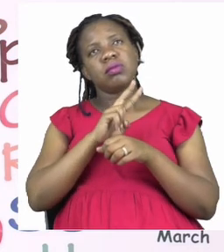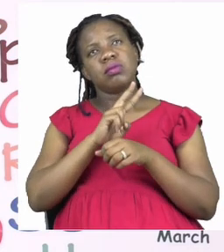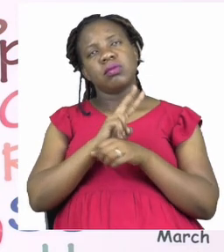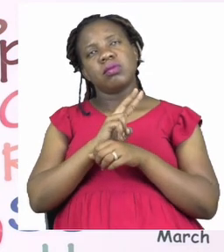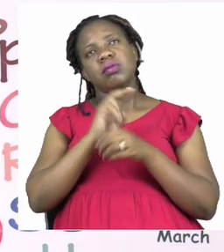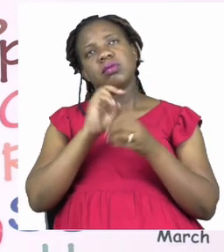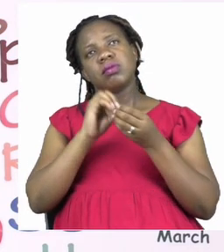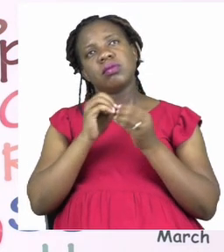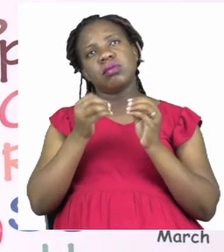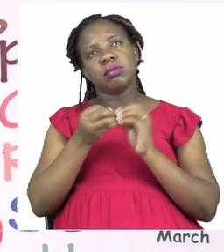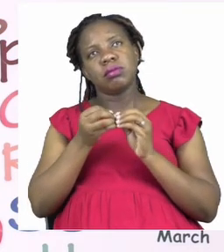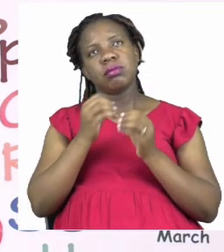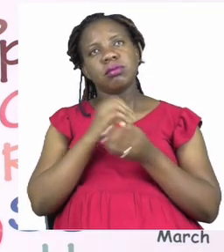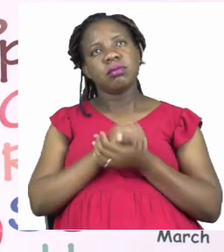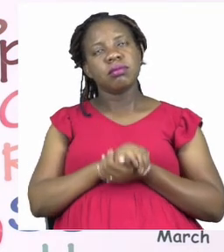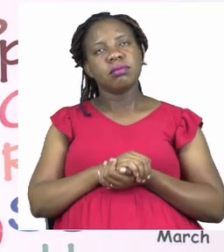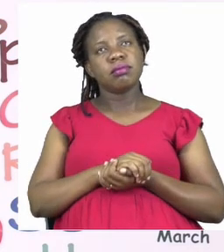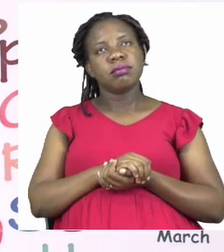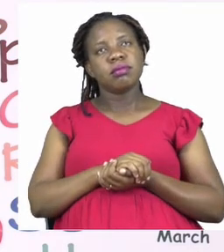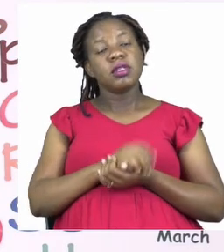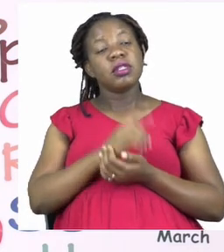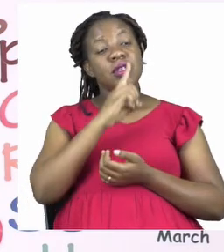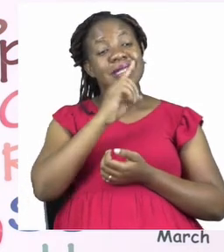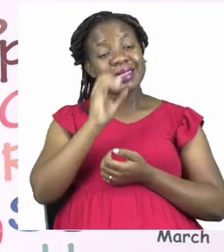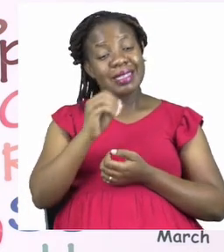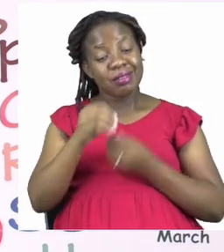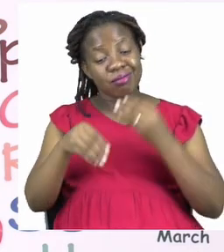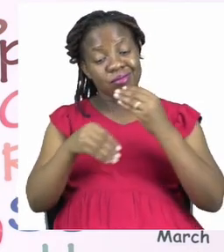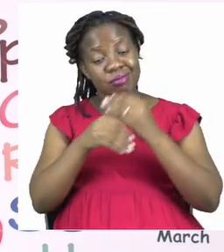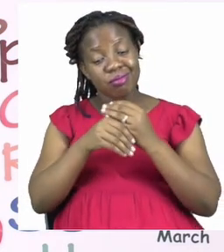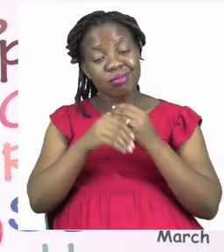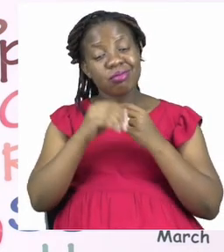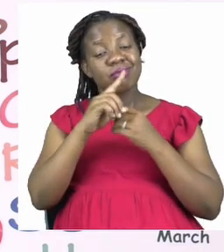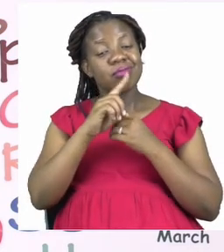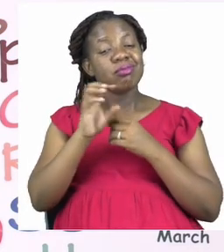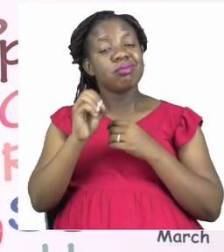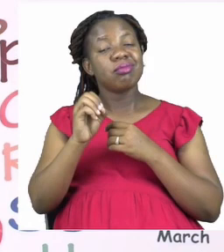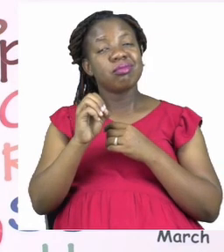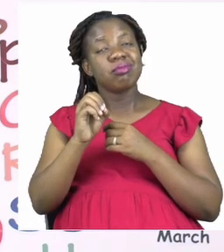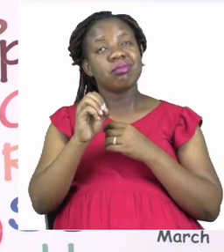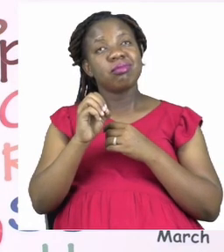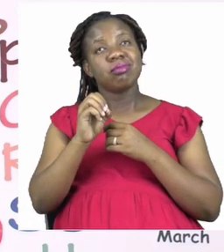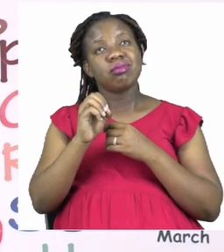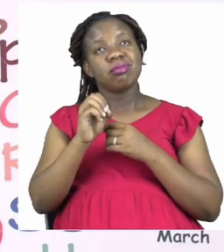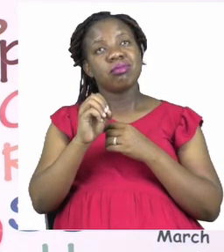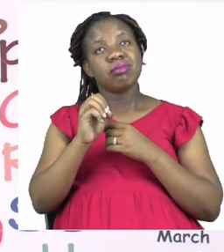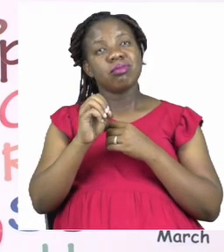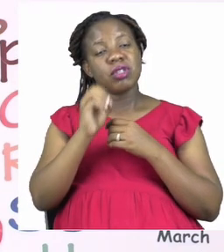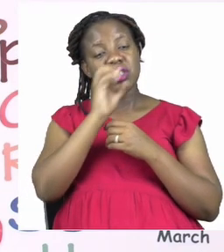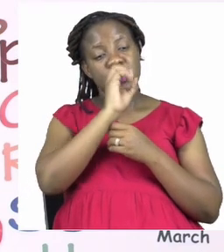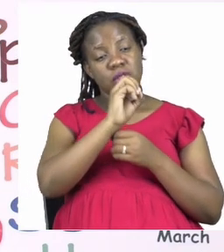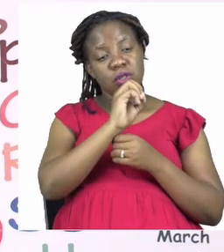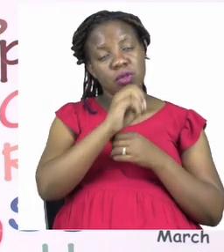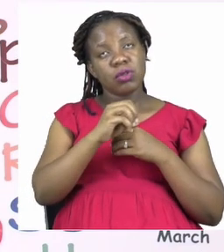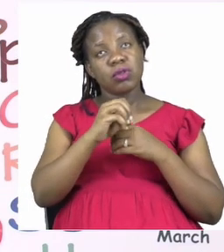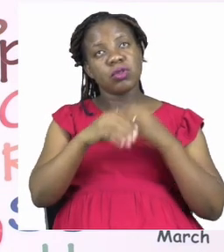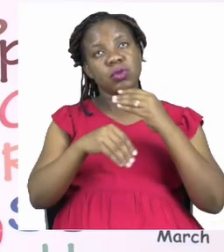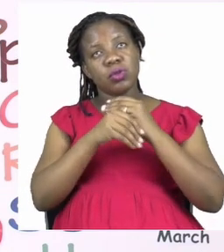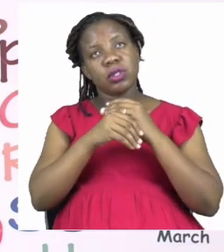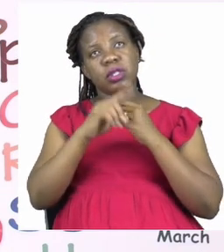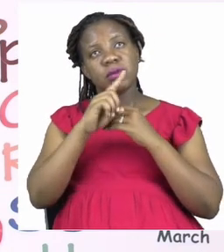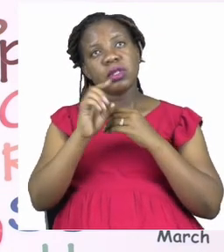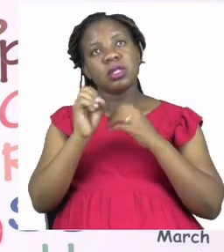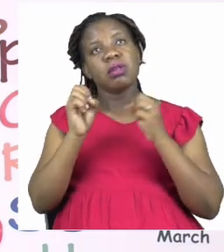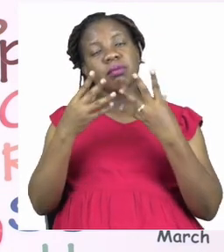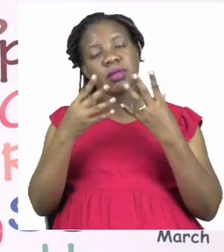boys and girls, because there is a 0 to begin with, is 10. Well done,